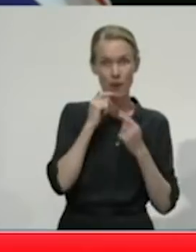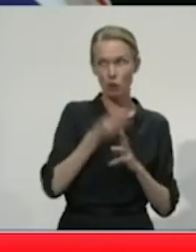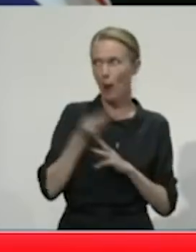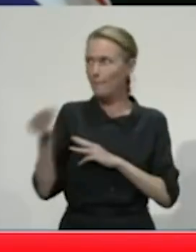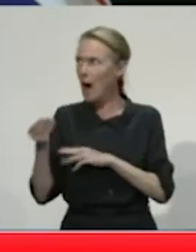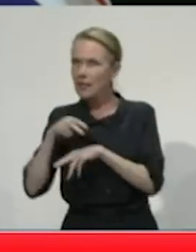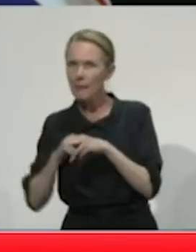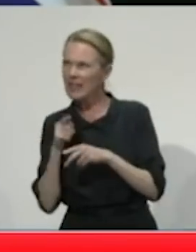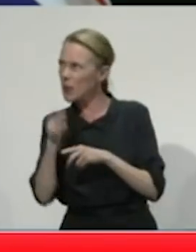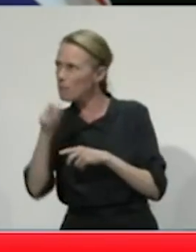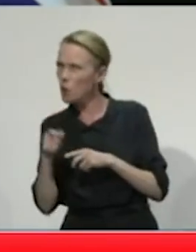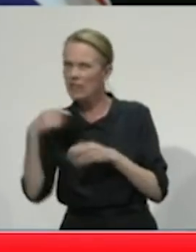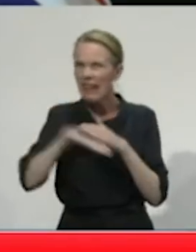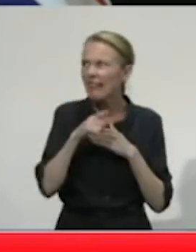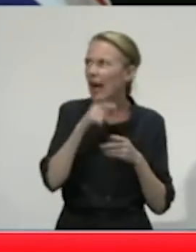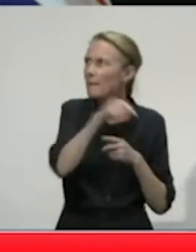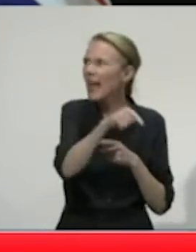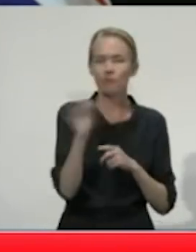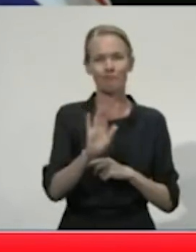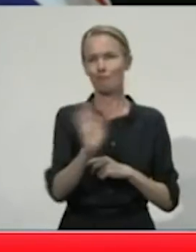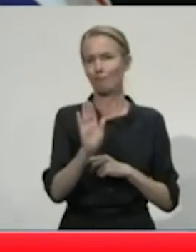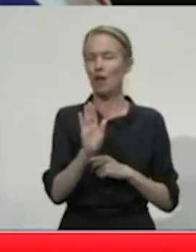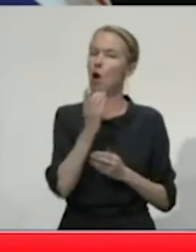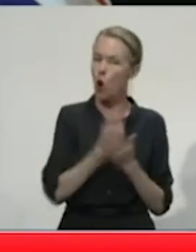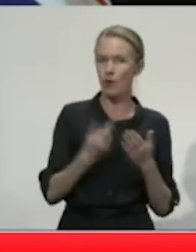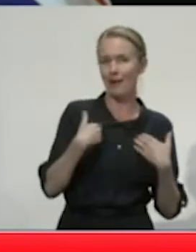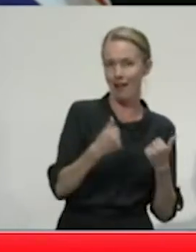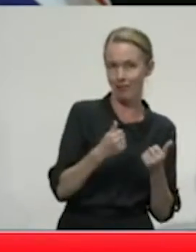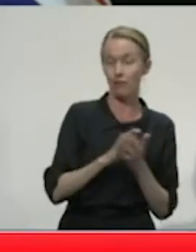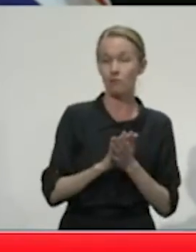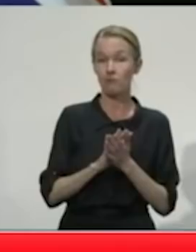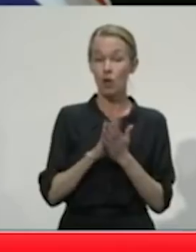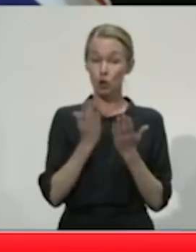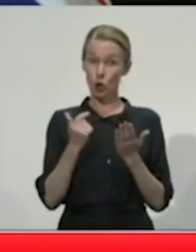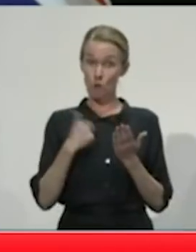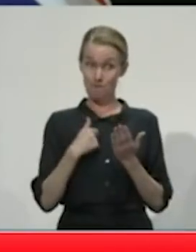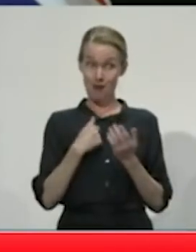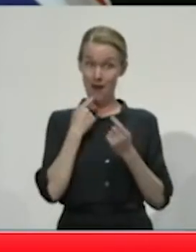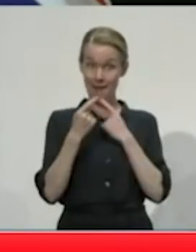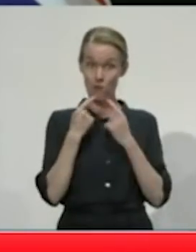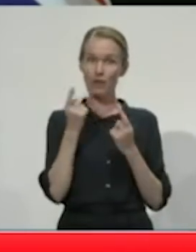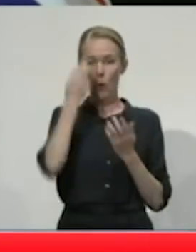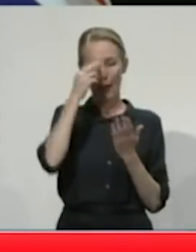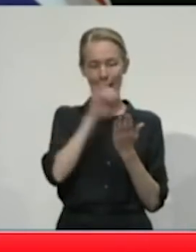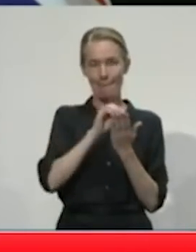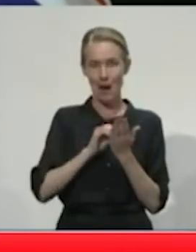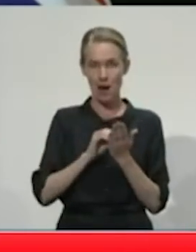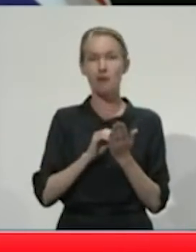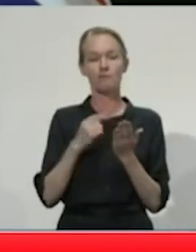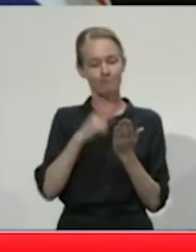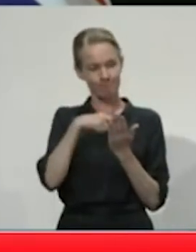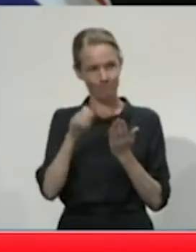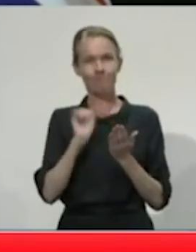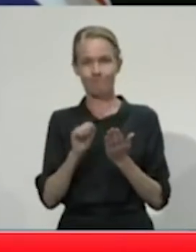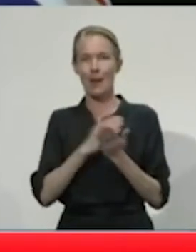contact information that you provide when you register. Other information, including the record of where you have been through scanning the